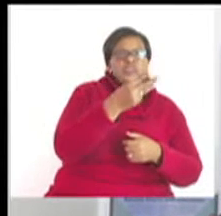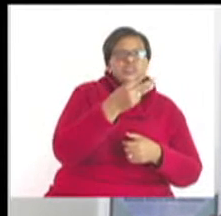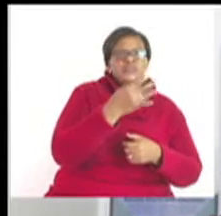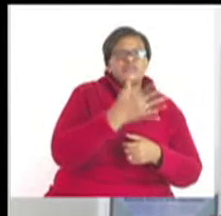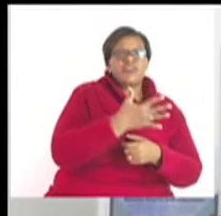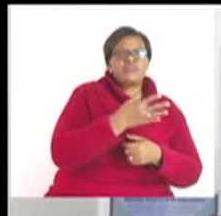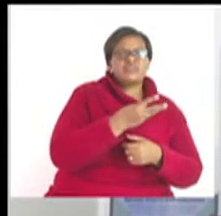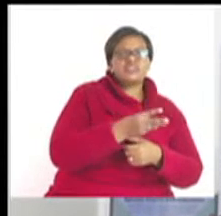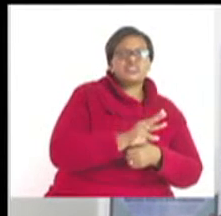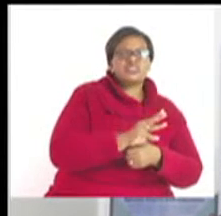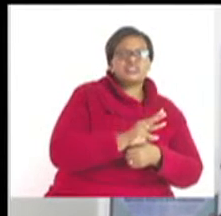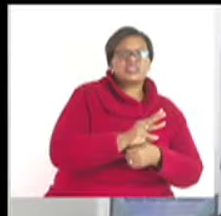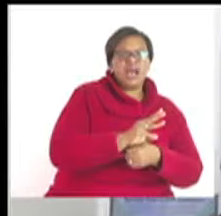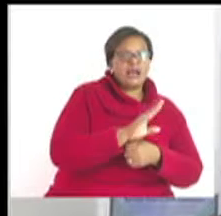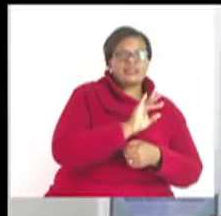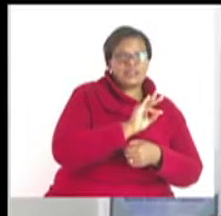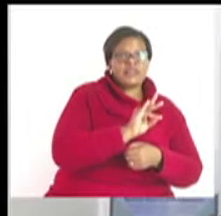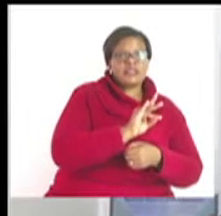5,